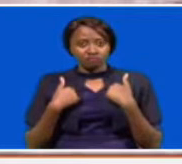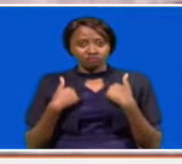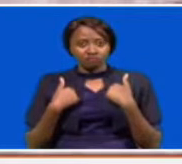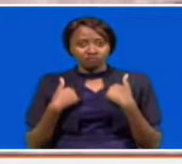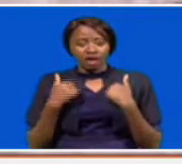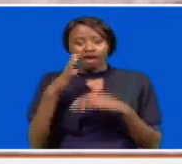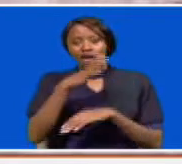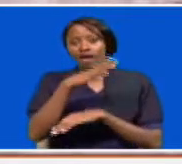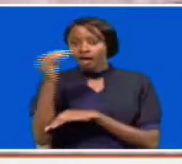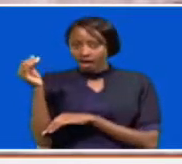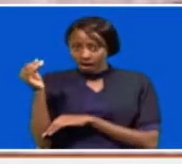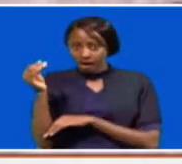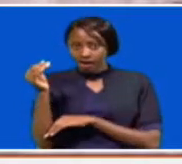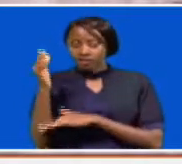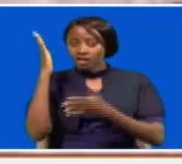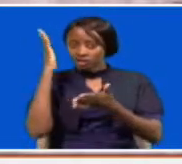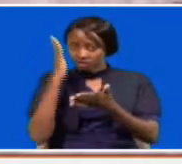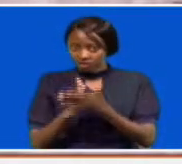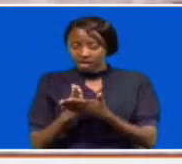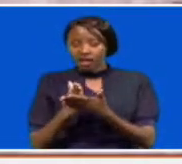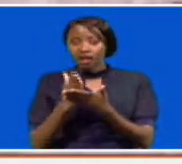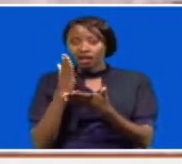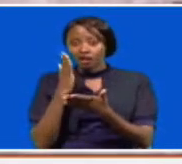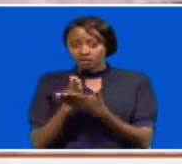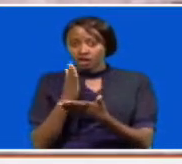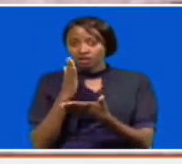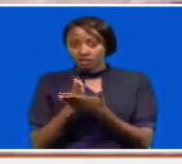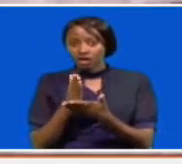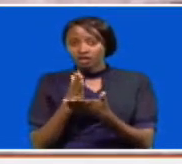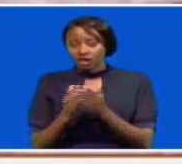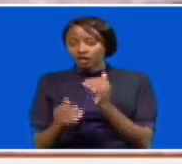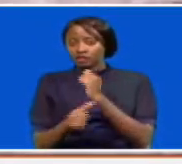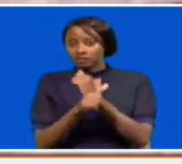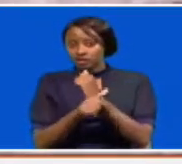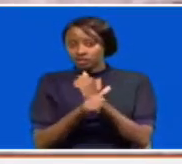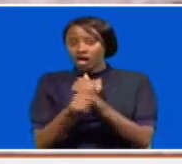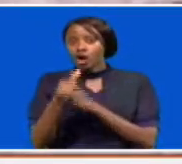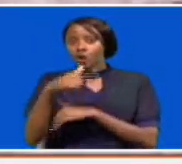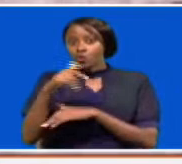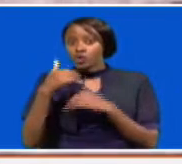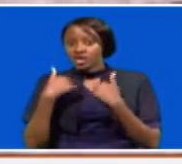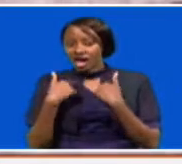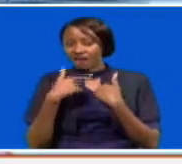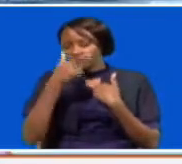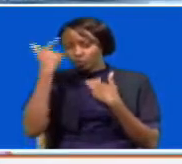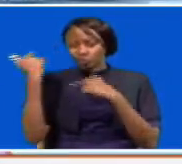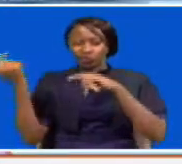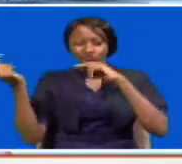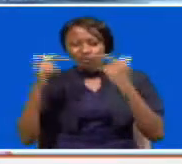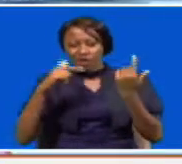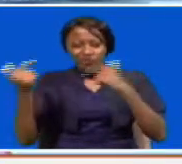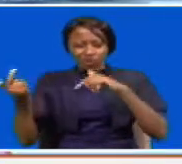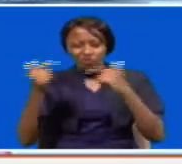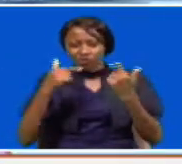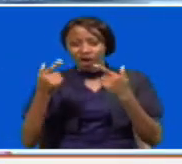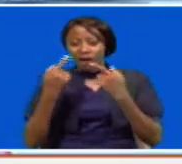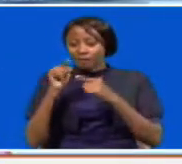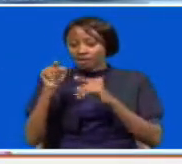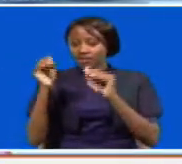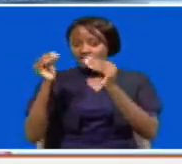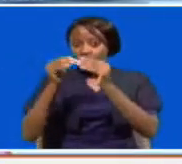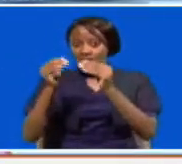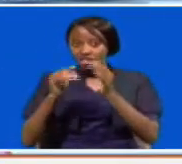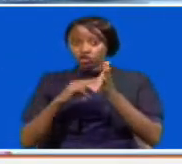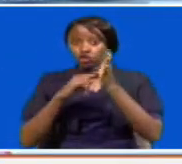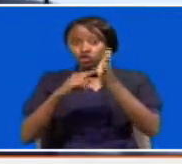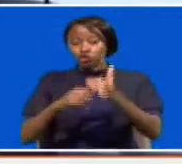and the real danger that Sudan faces today with the sporadic fighting. Mkutano huu ukiafiki kuwa